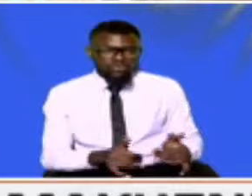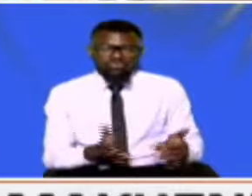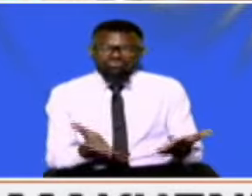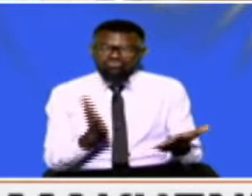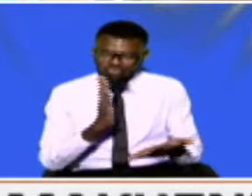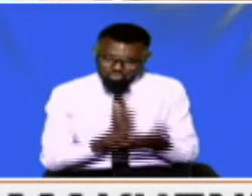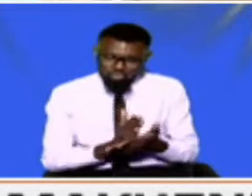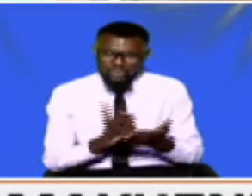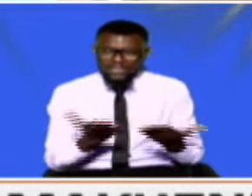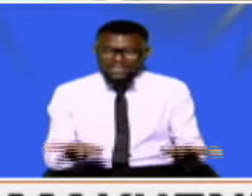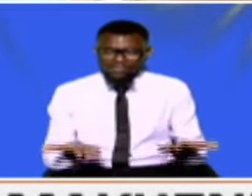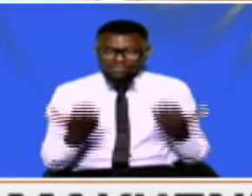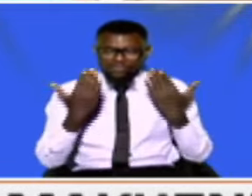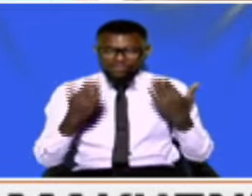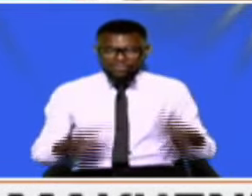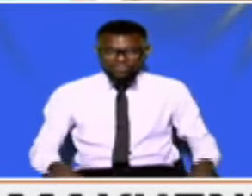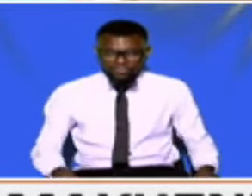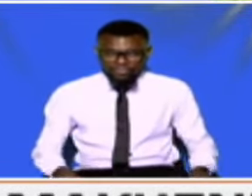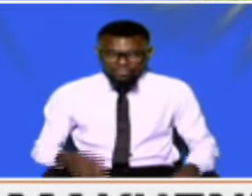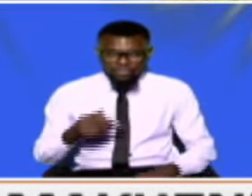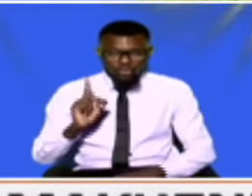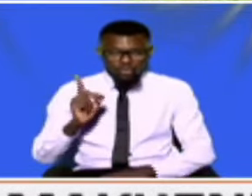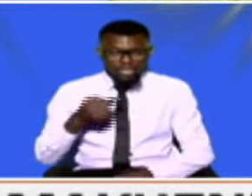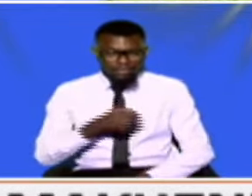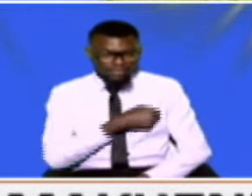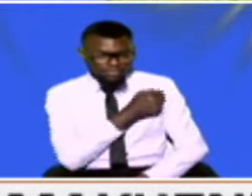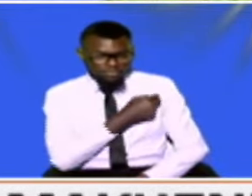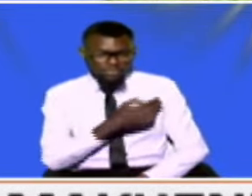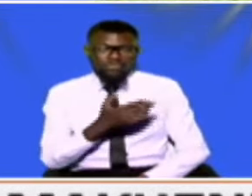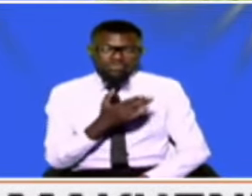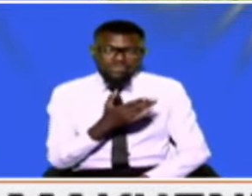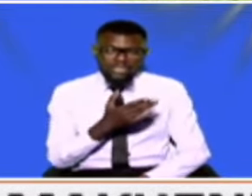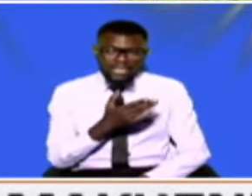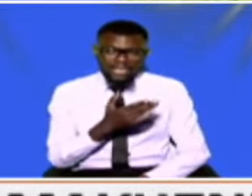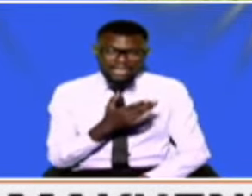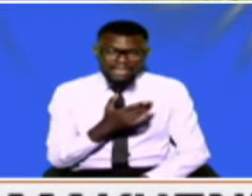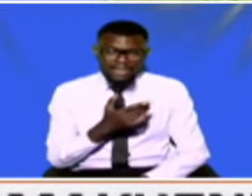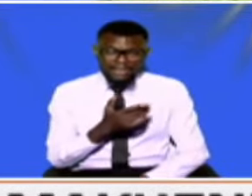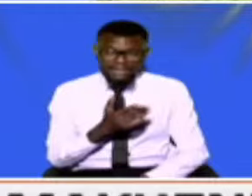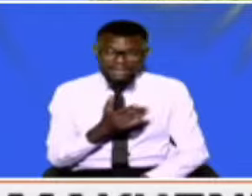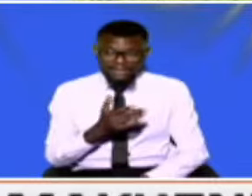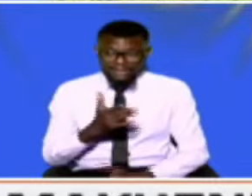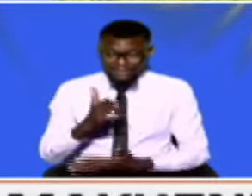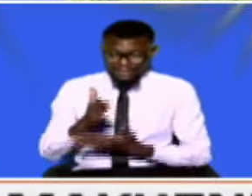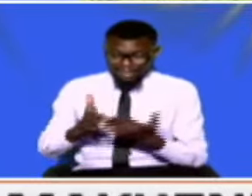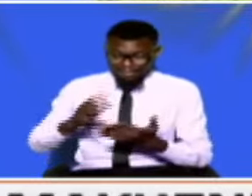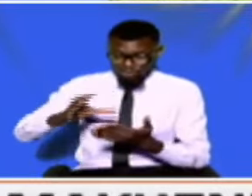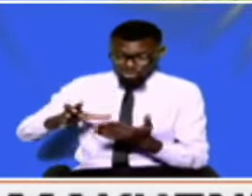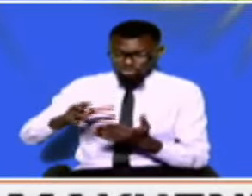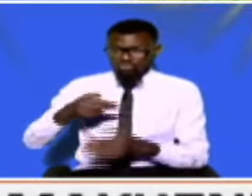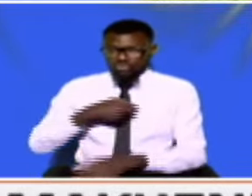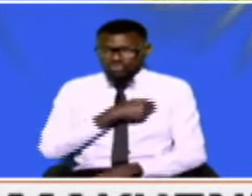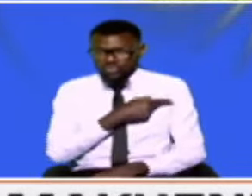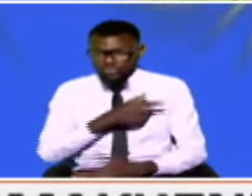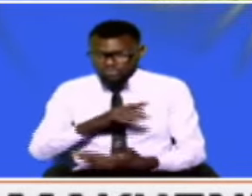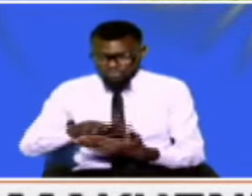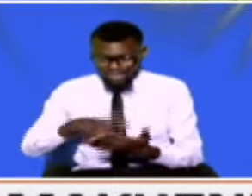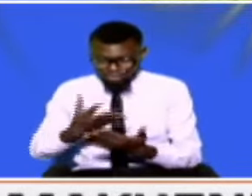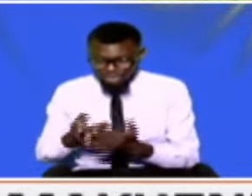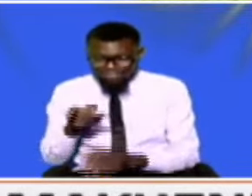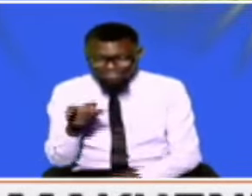And in one of the facilities, to be precise, Kibwesi Sub-County Hospital, through this network, in the last